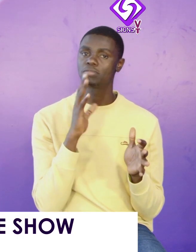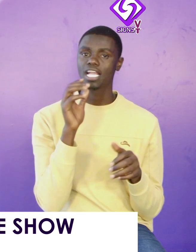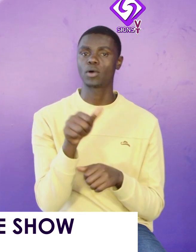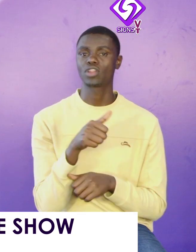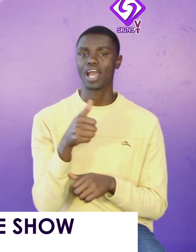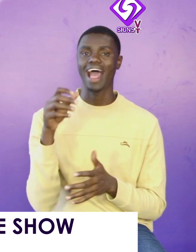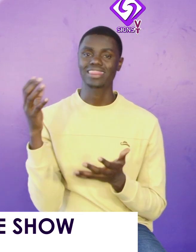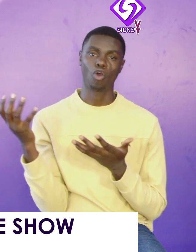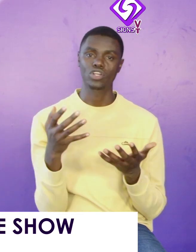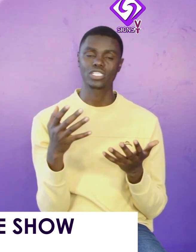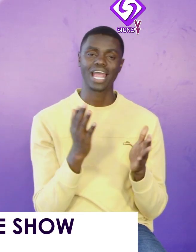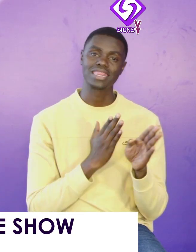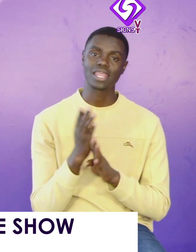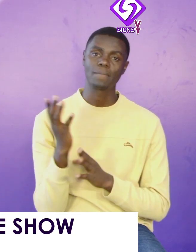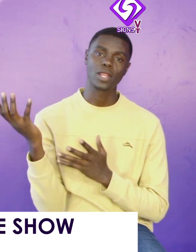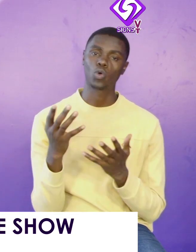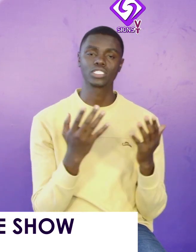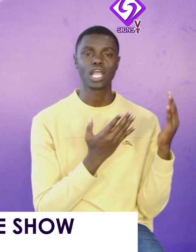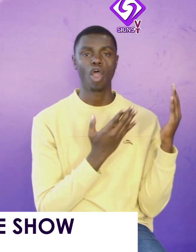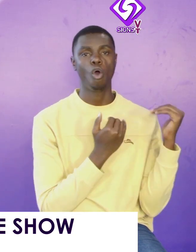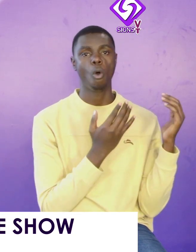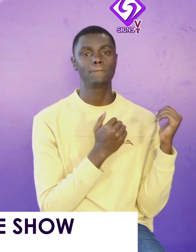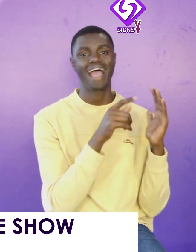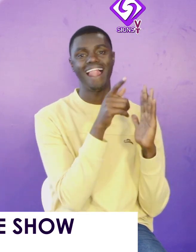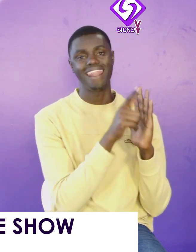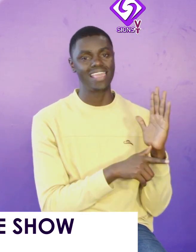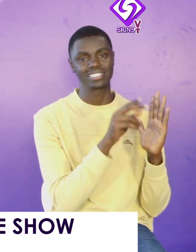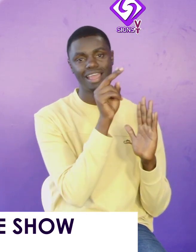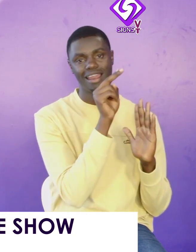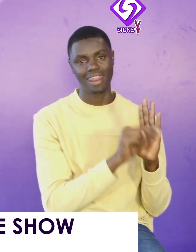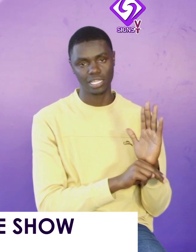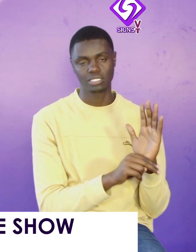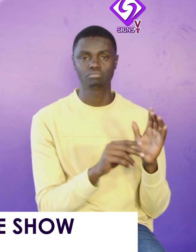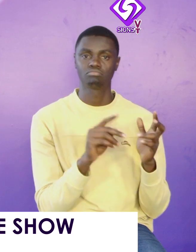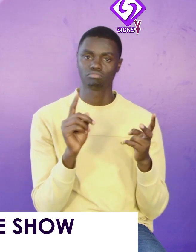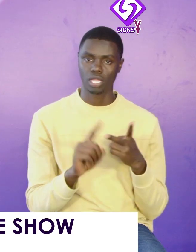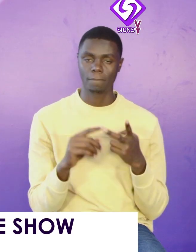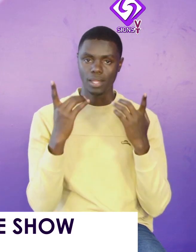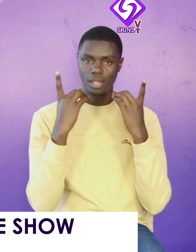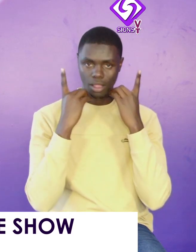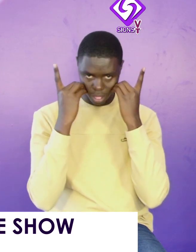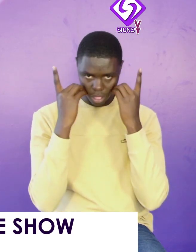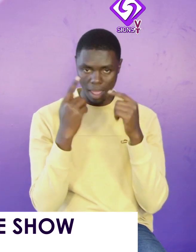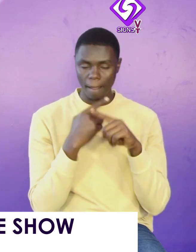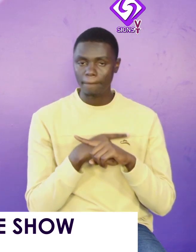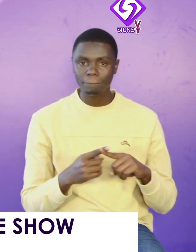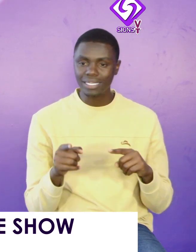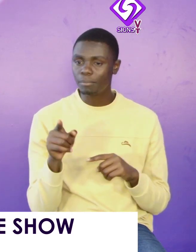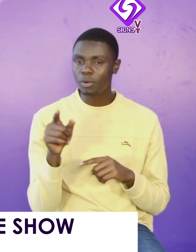The main cause, of course, is hopelessness and depression. But let me touch on that matter just for a